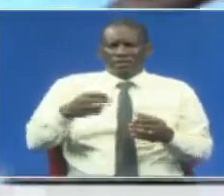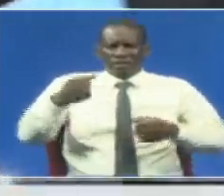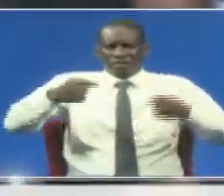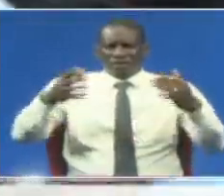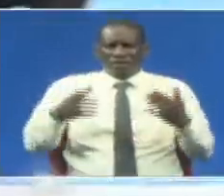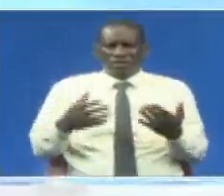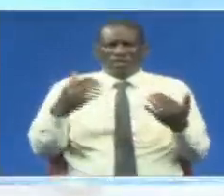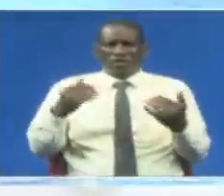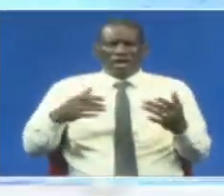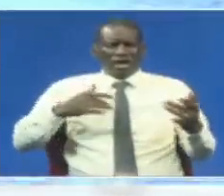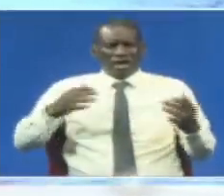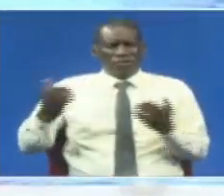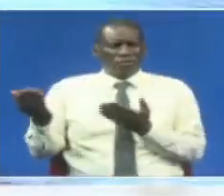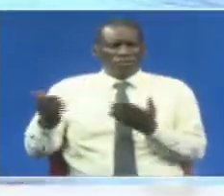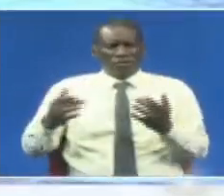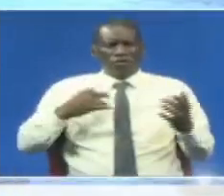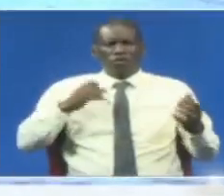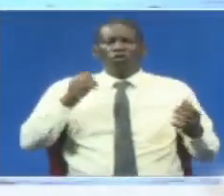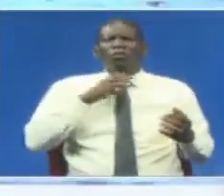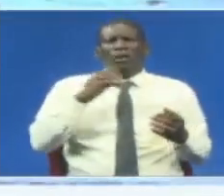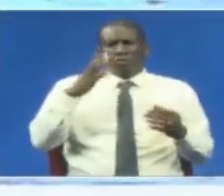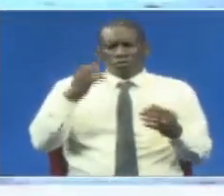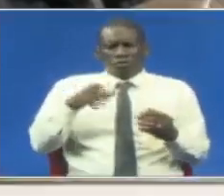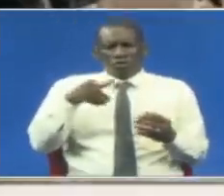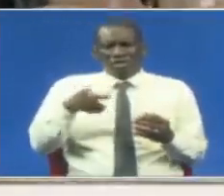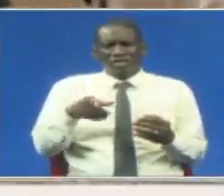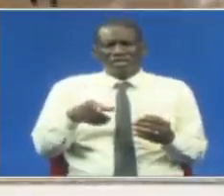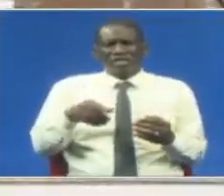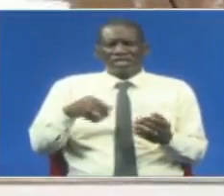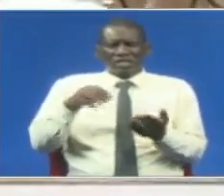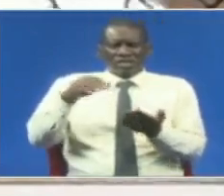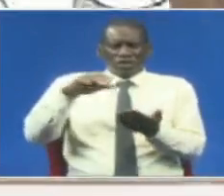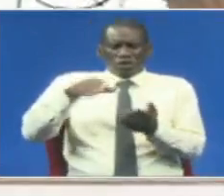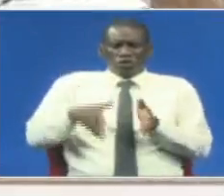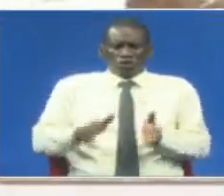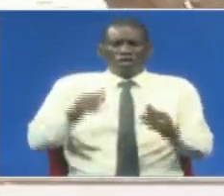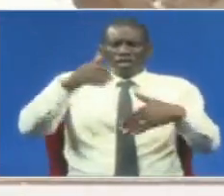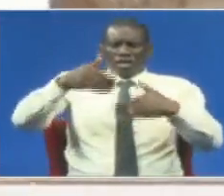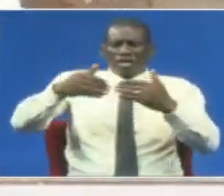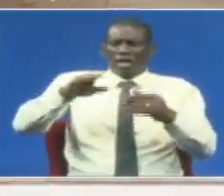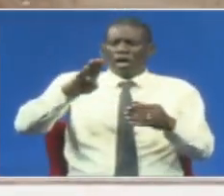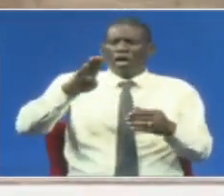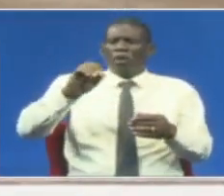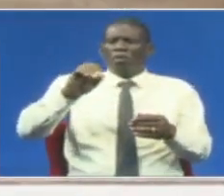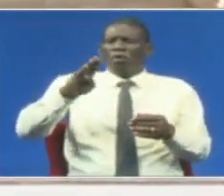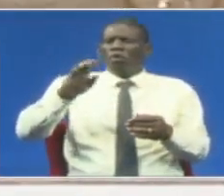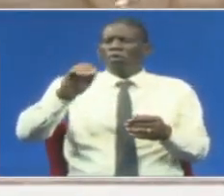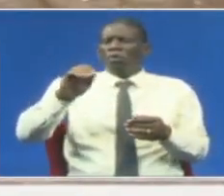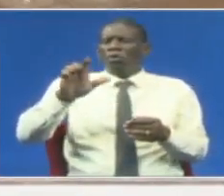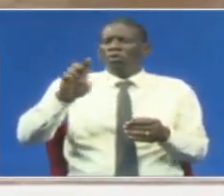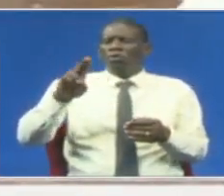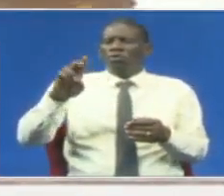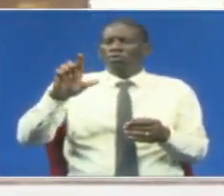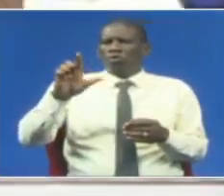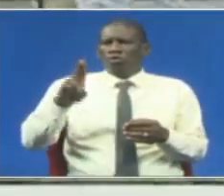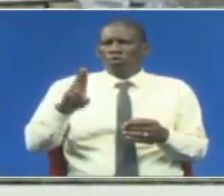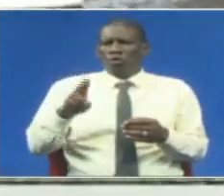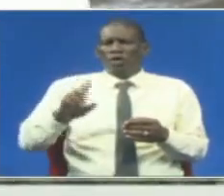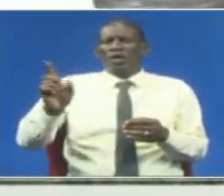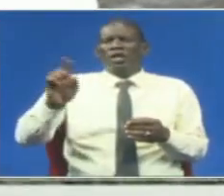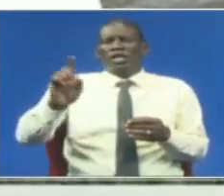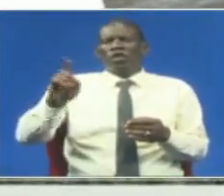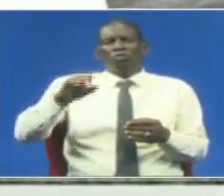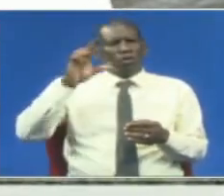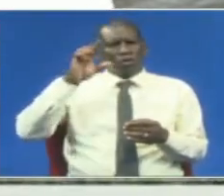raised concerns over the damaged section of the road at Bombolulu along the Mombasa-Malindi highway that has been worsened by the heavy